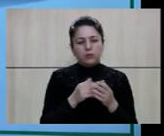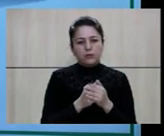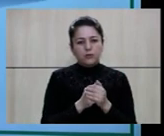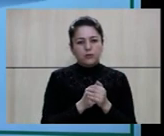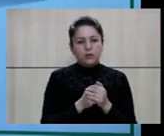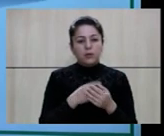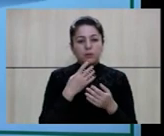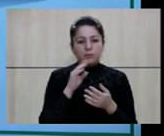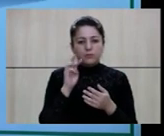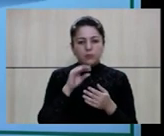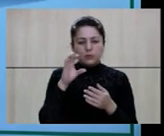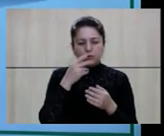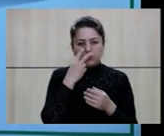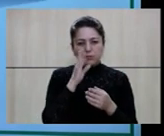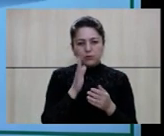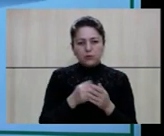Misollarda ko'rib chiqamiz.